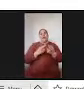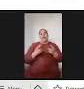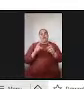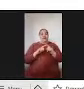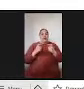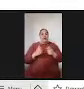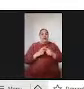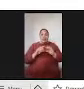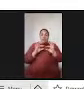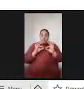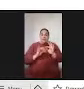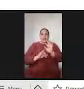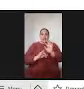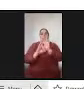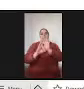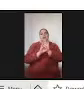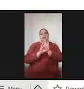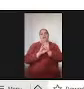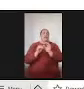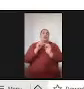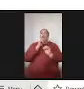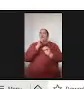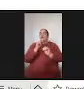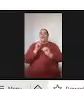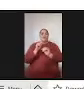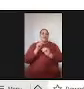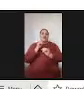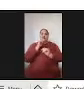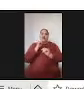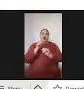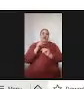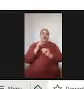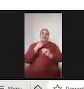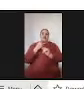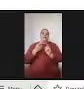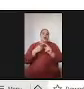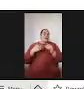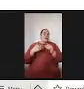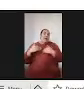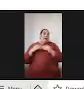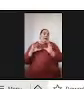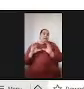actual identification is not determined by the administration.